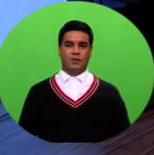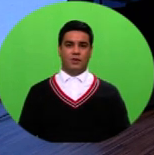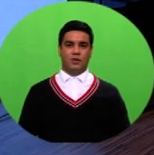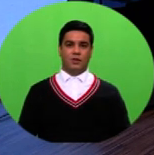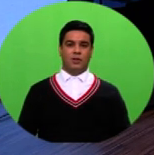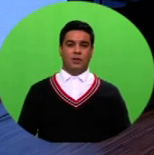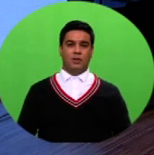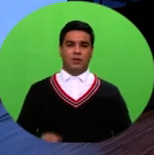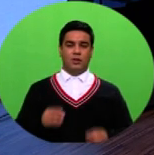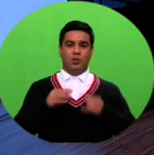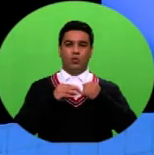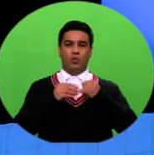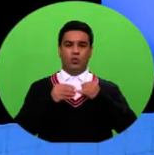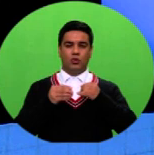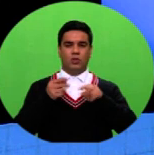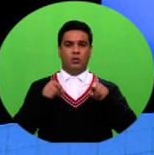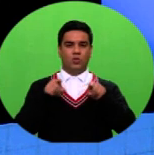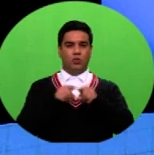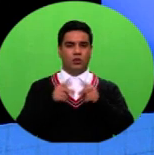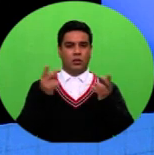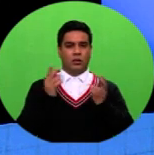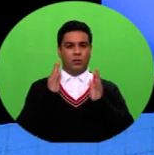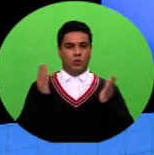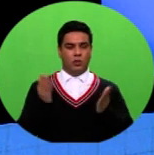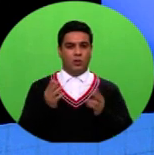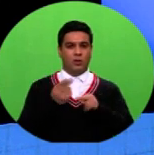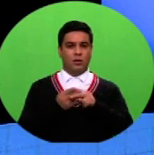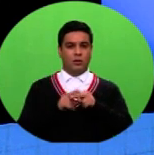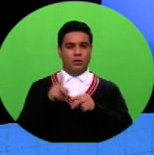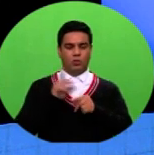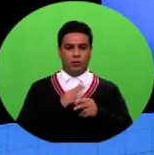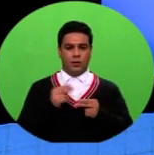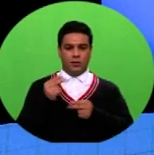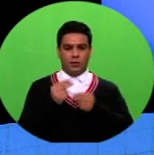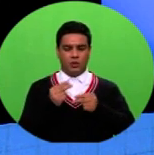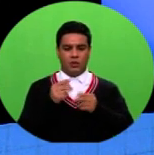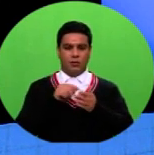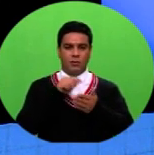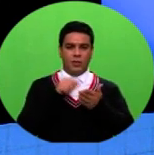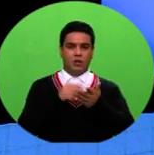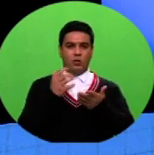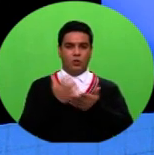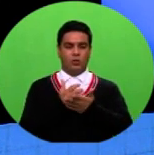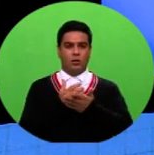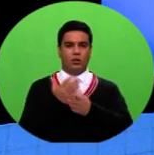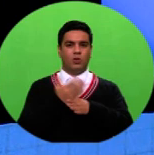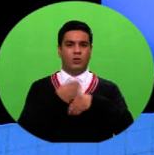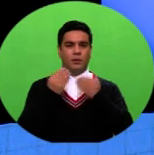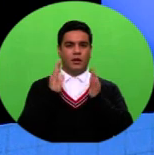tugagan ruchka bu bizning buklash chiziqlarimizni belgilash uchun yordam beradi.